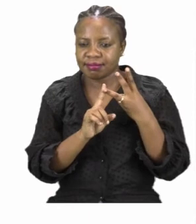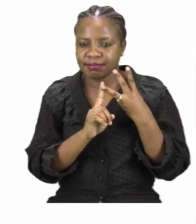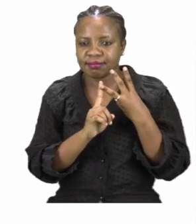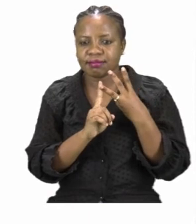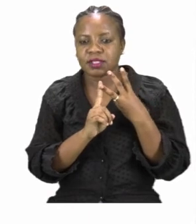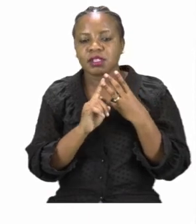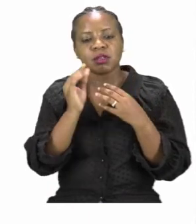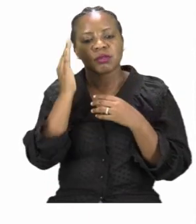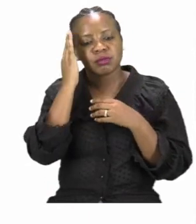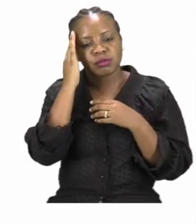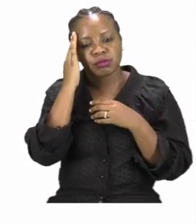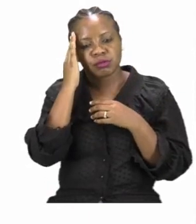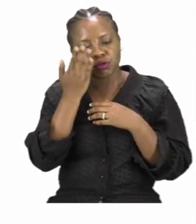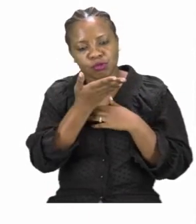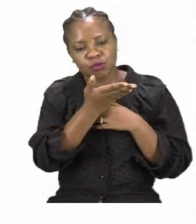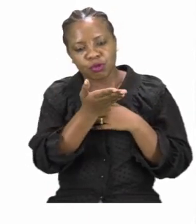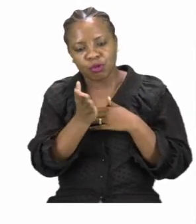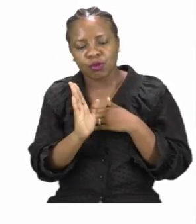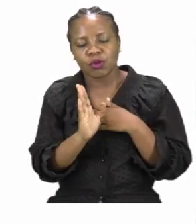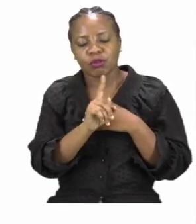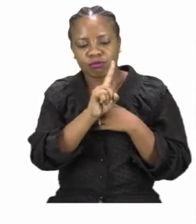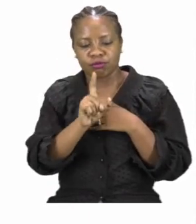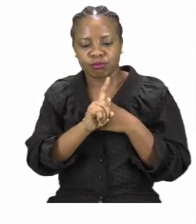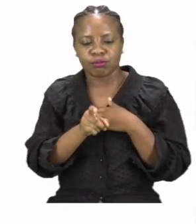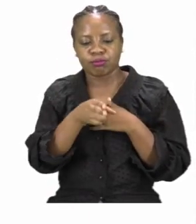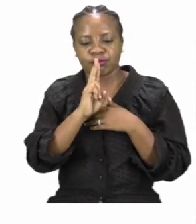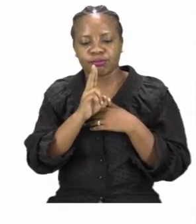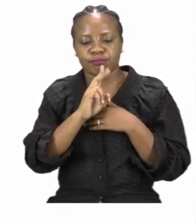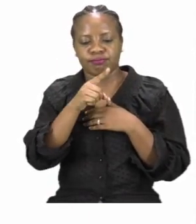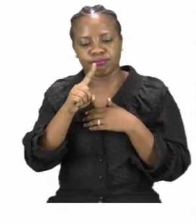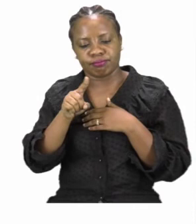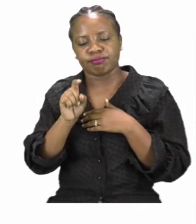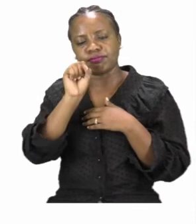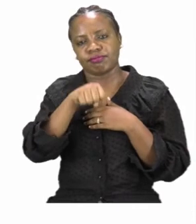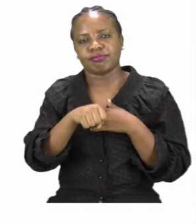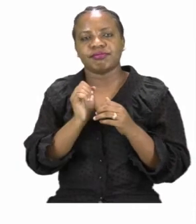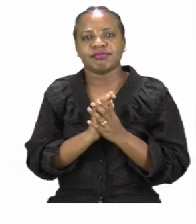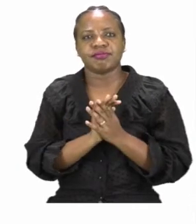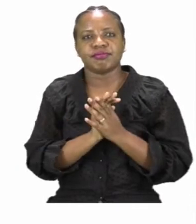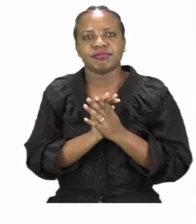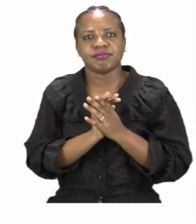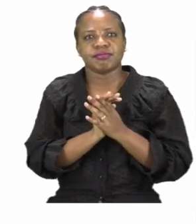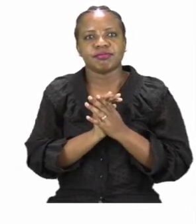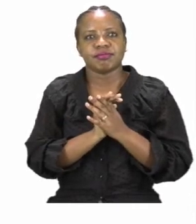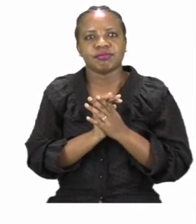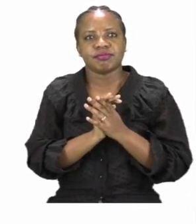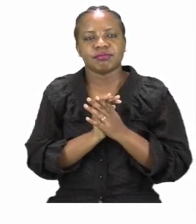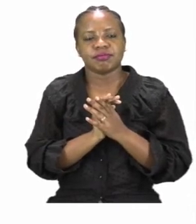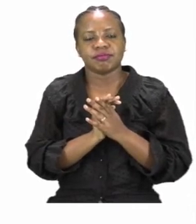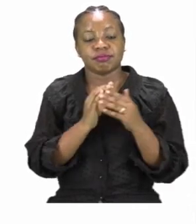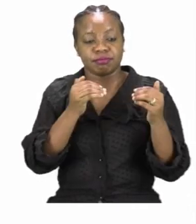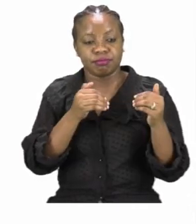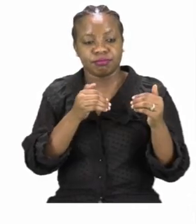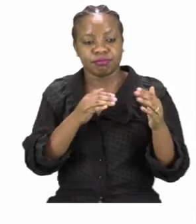questions have been answered correctly. So let's take a look. We will start at the word look.